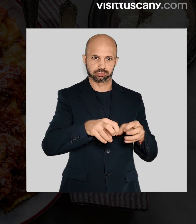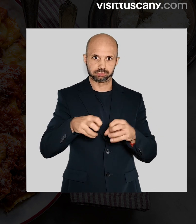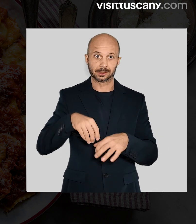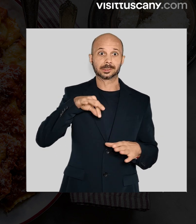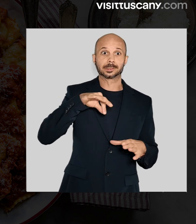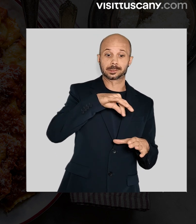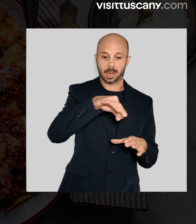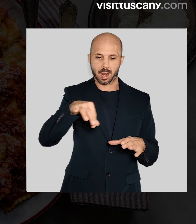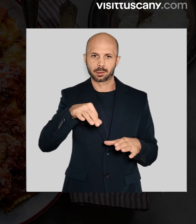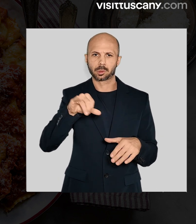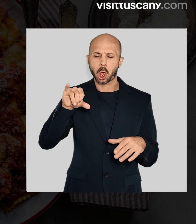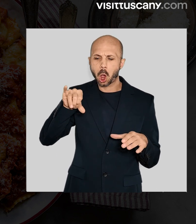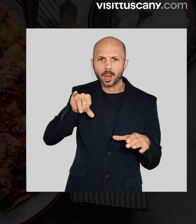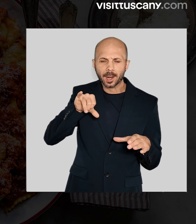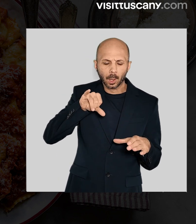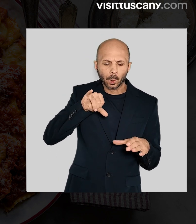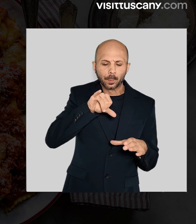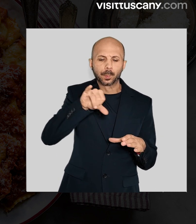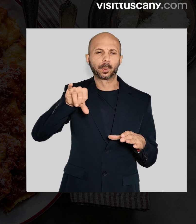mound with a large well in the center.